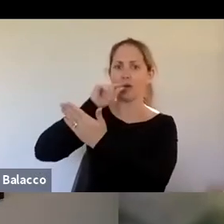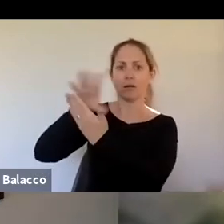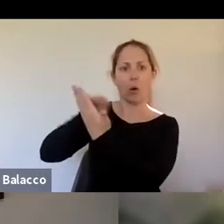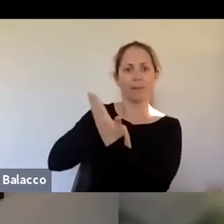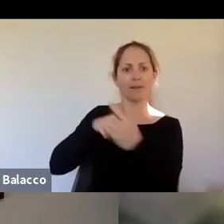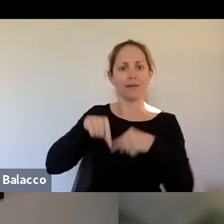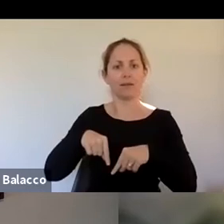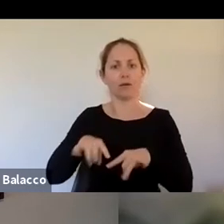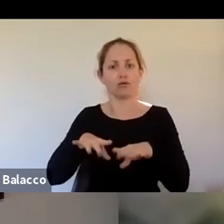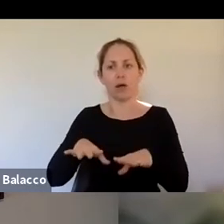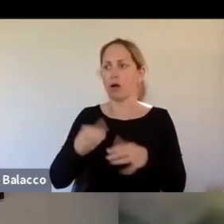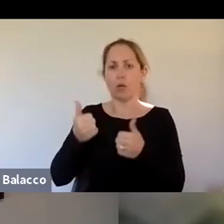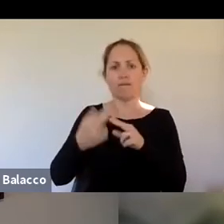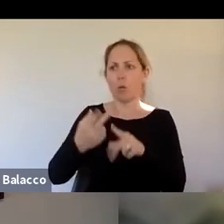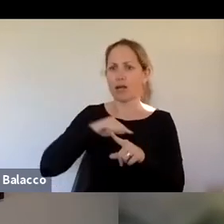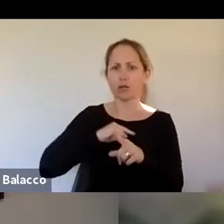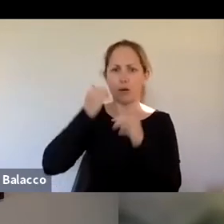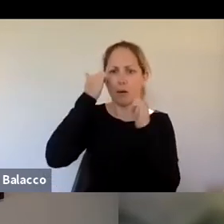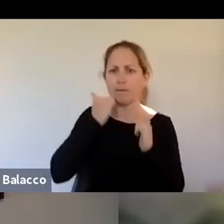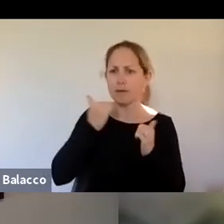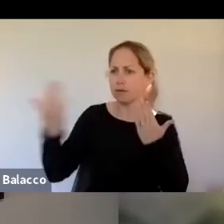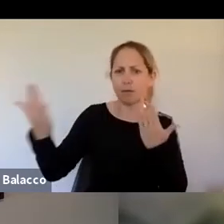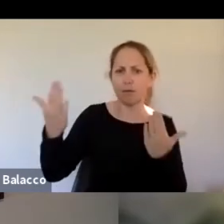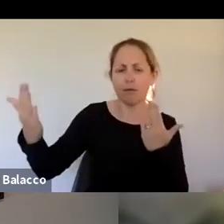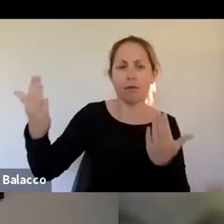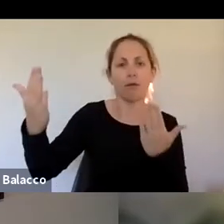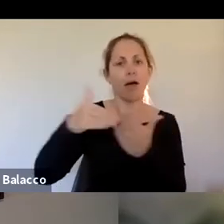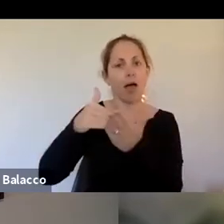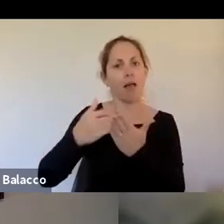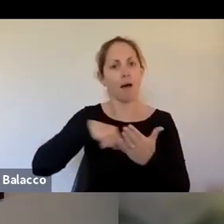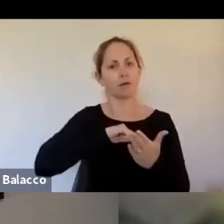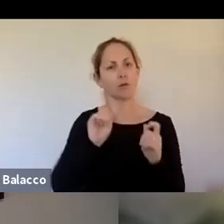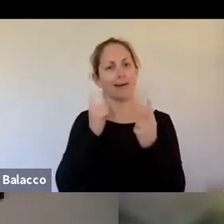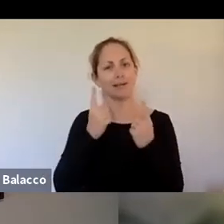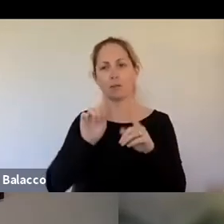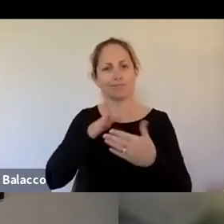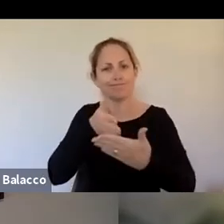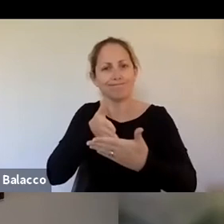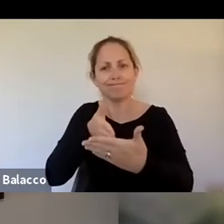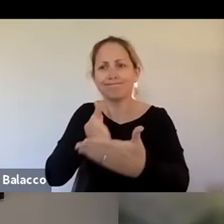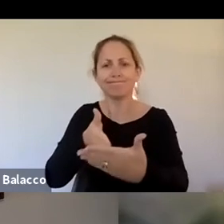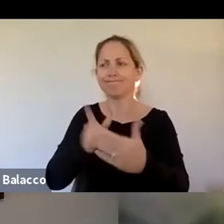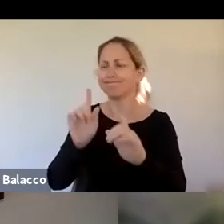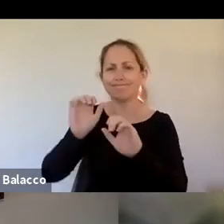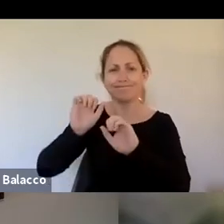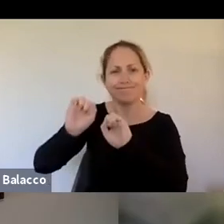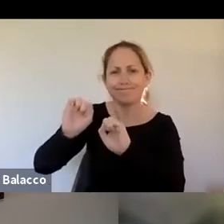the body of evidence we're all gathering. And that can help us understand motivations and barriers in much greater depth.